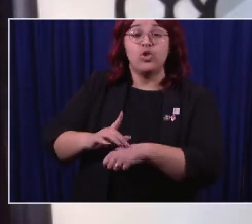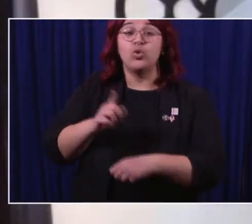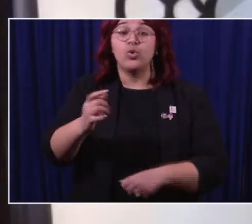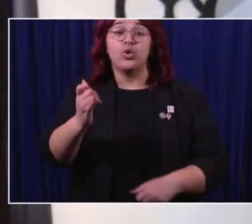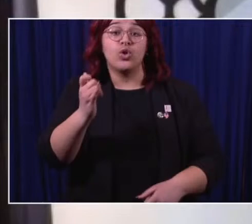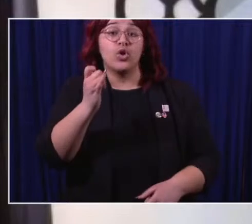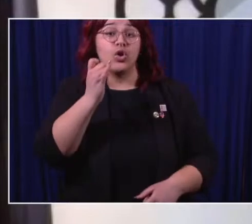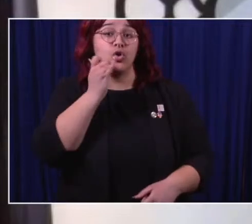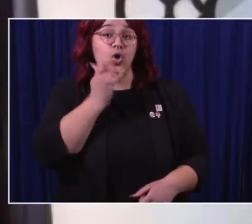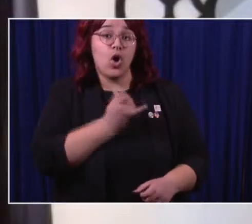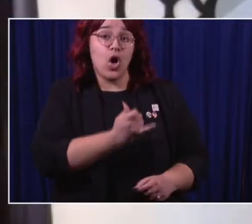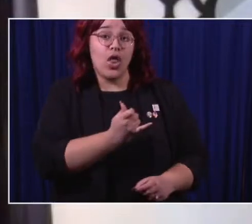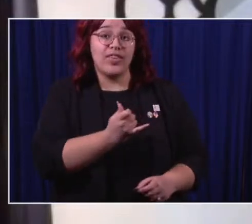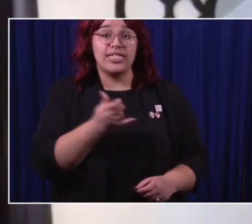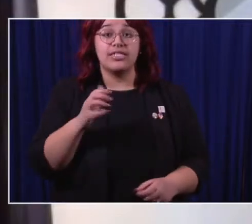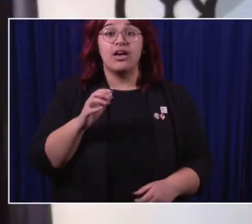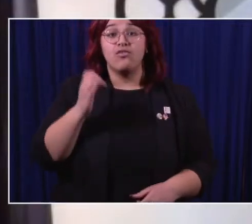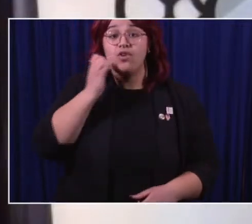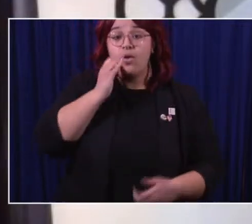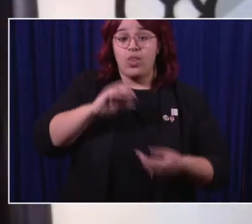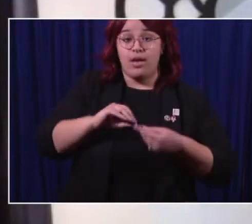is